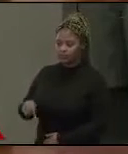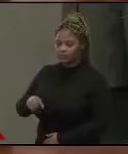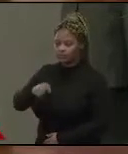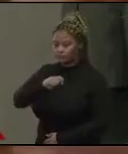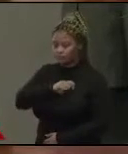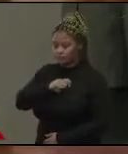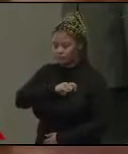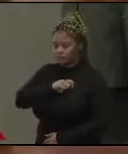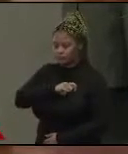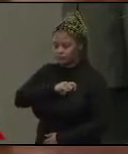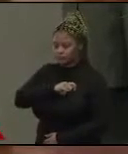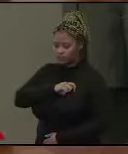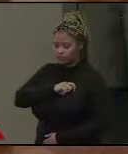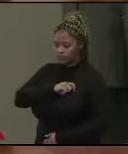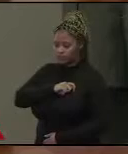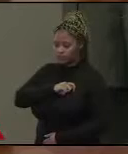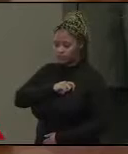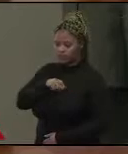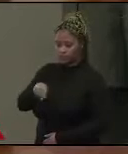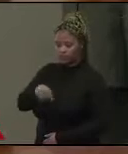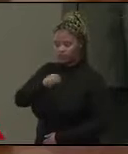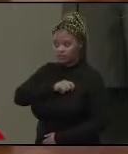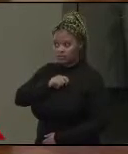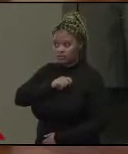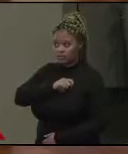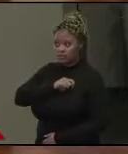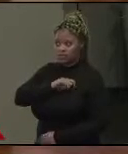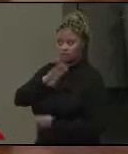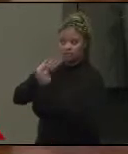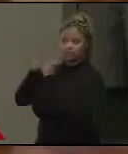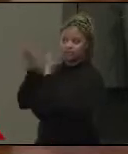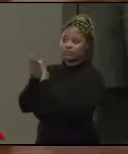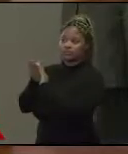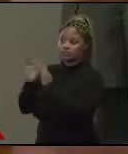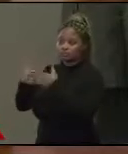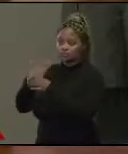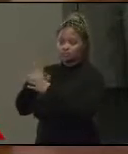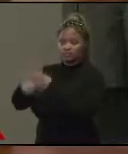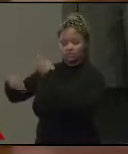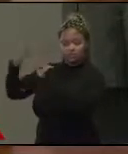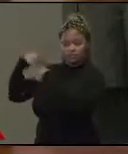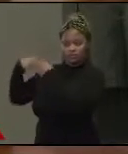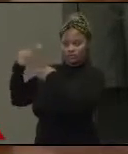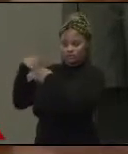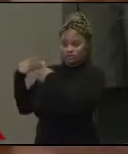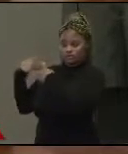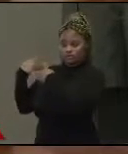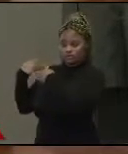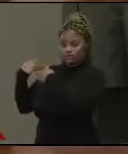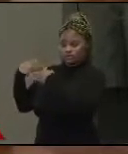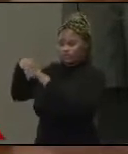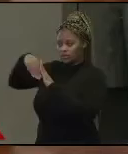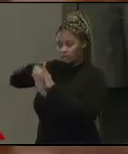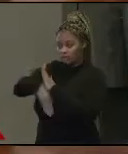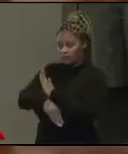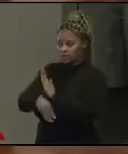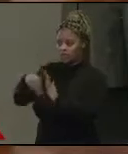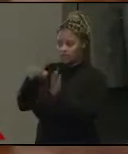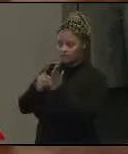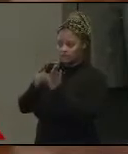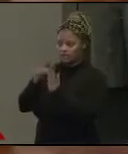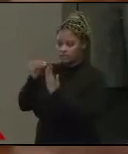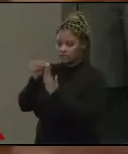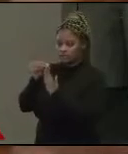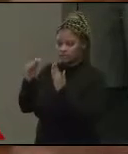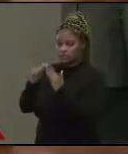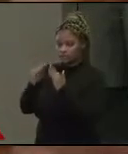historical underdevelopment in our rural areas, we have to have the necessary foresight to plan for the rapid urbanization and